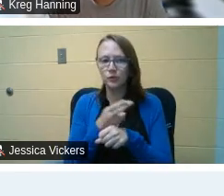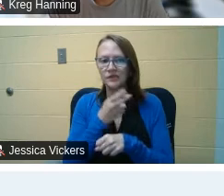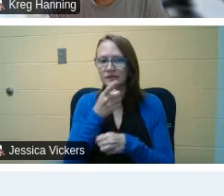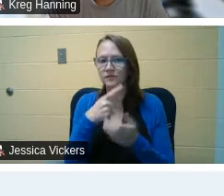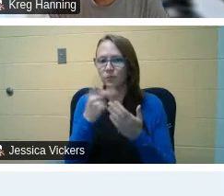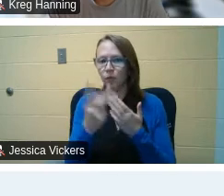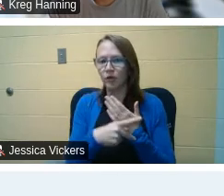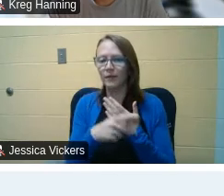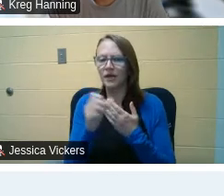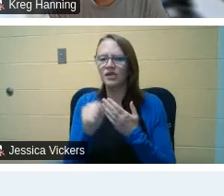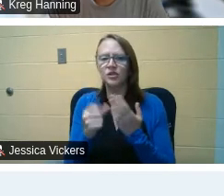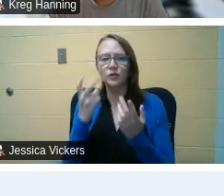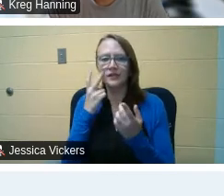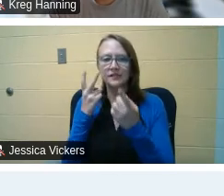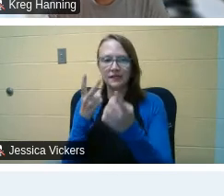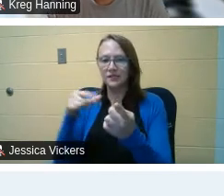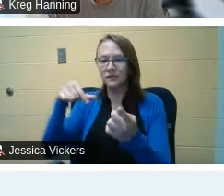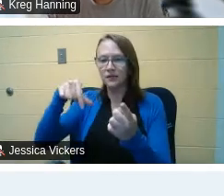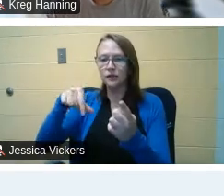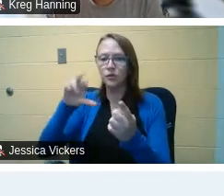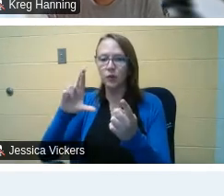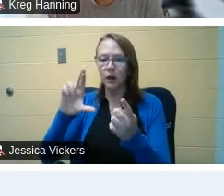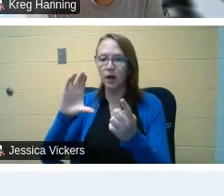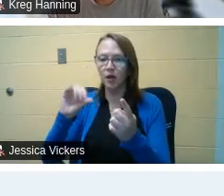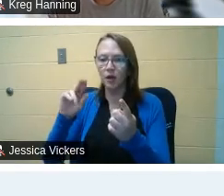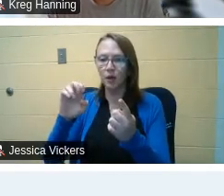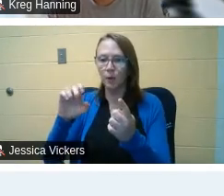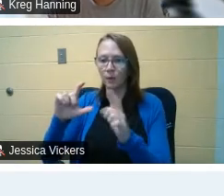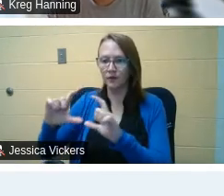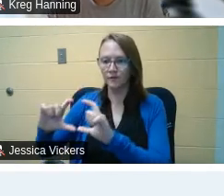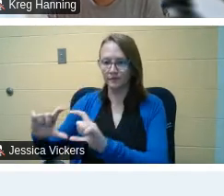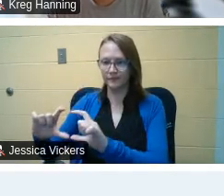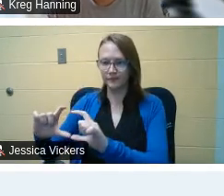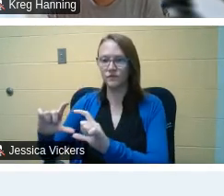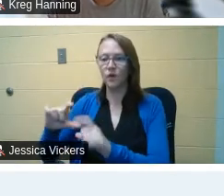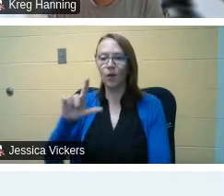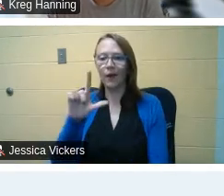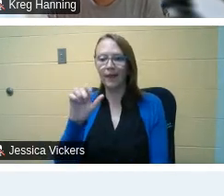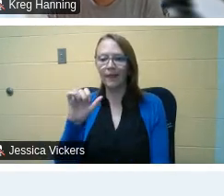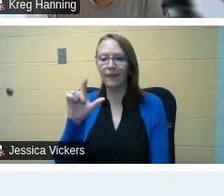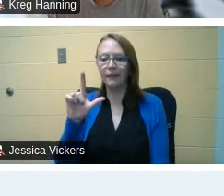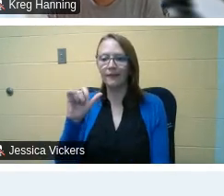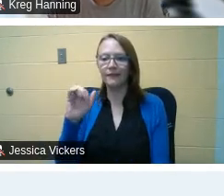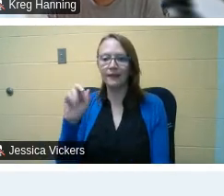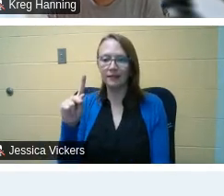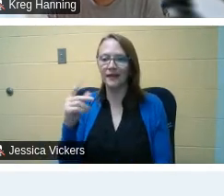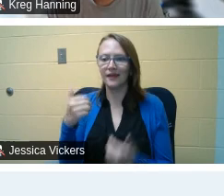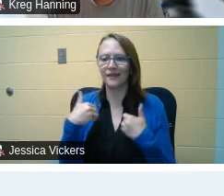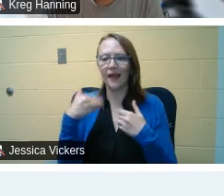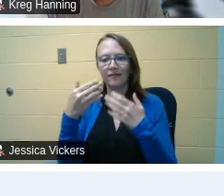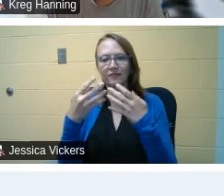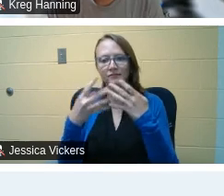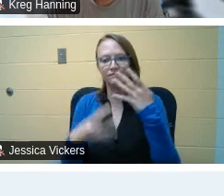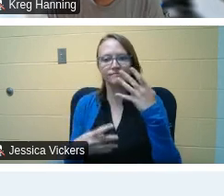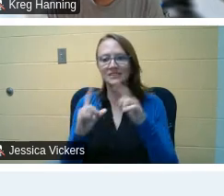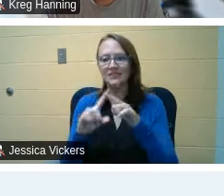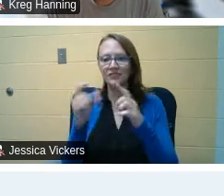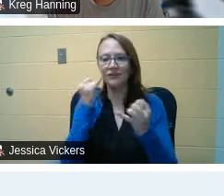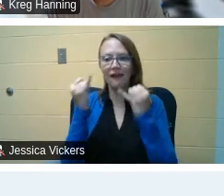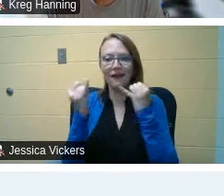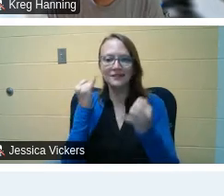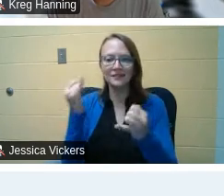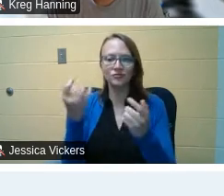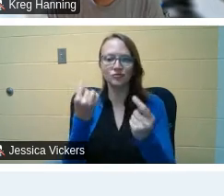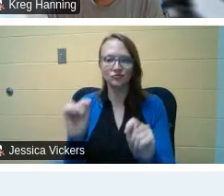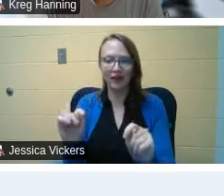you can check out this QR code or the bit.ly link, and you'll find some ideas there. I think our friends are also